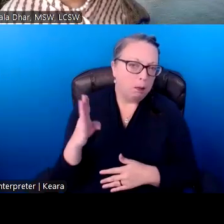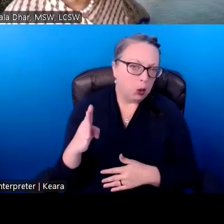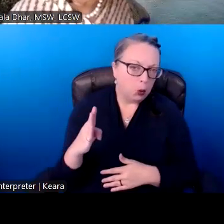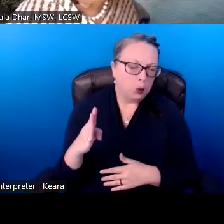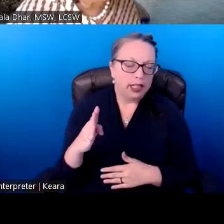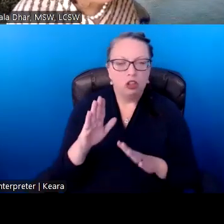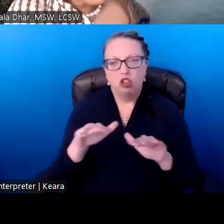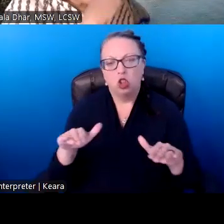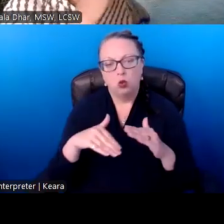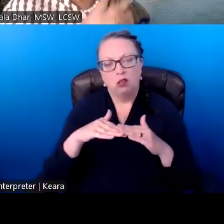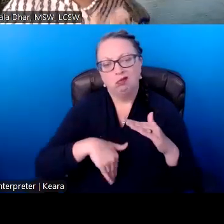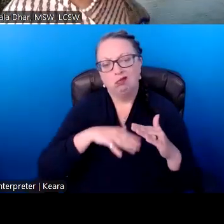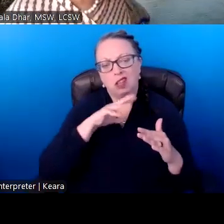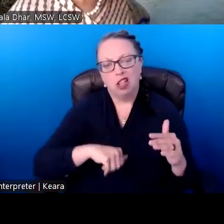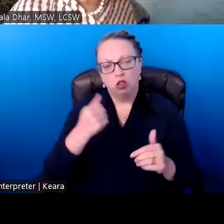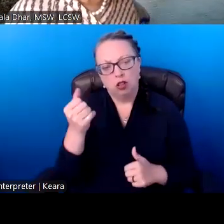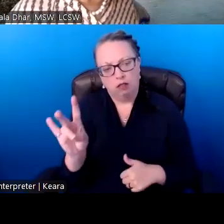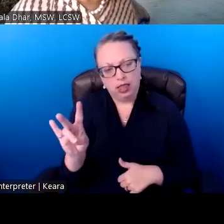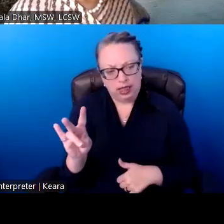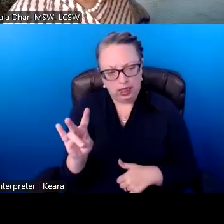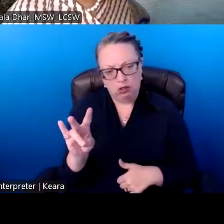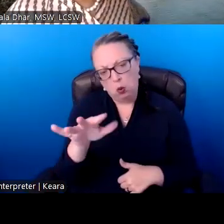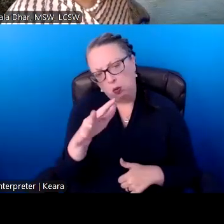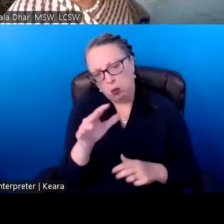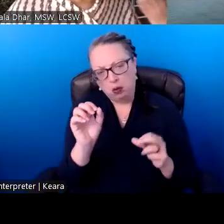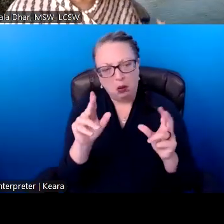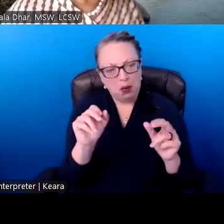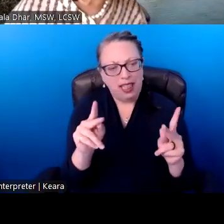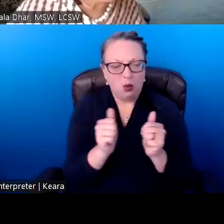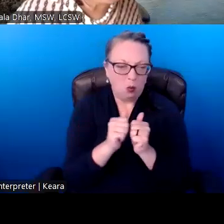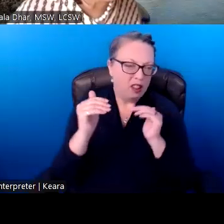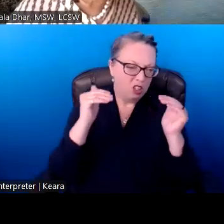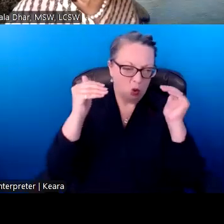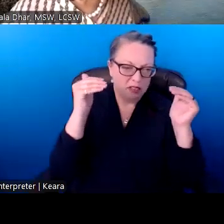see, we're not doing too badly with adults, about